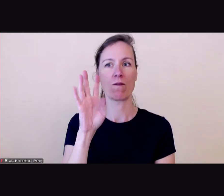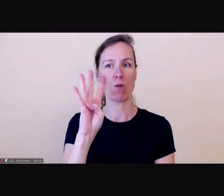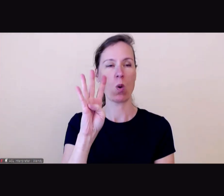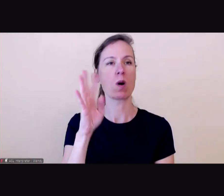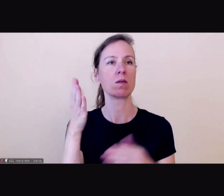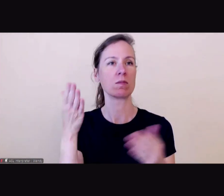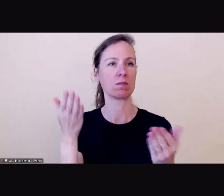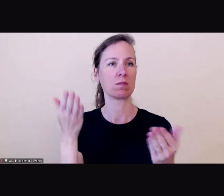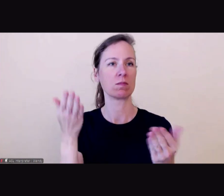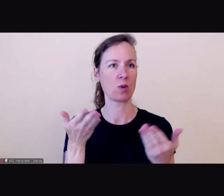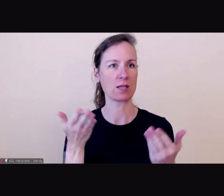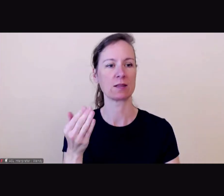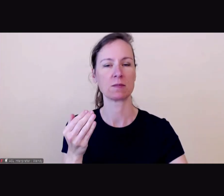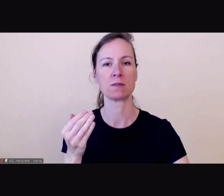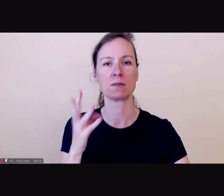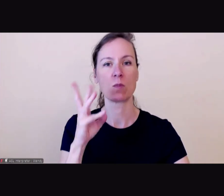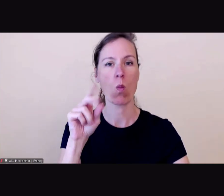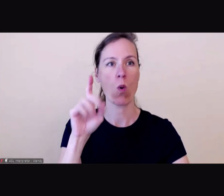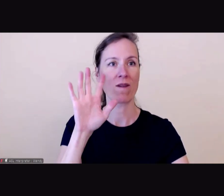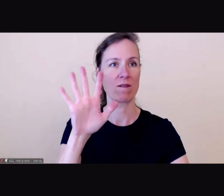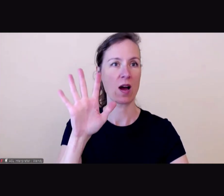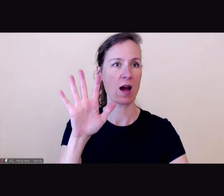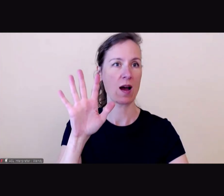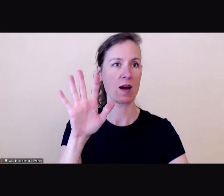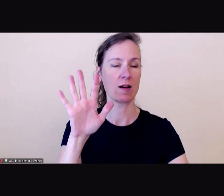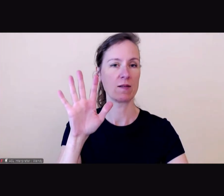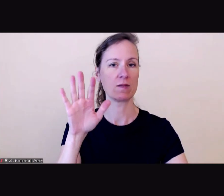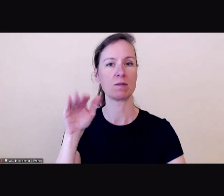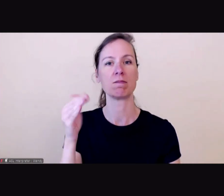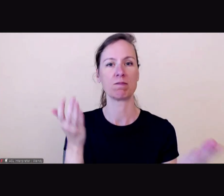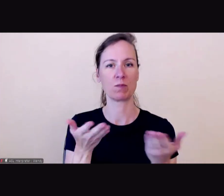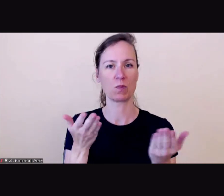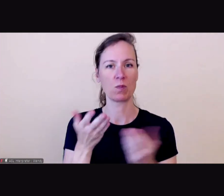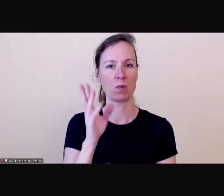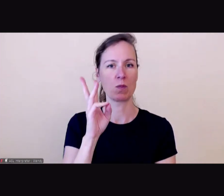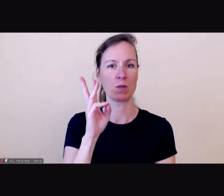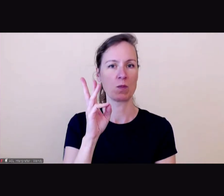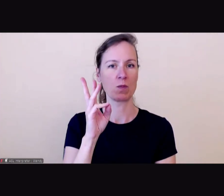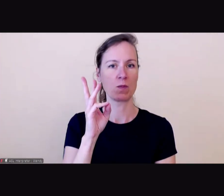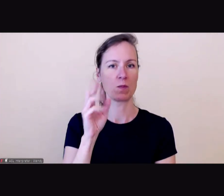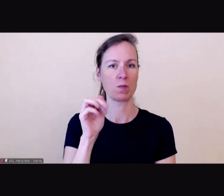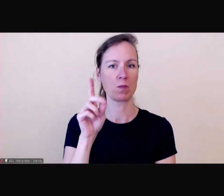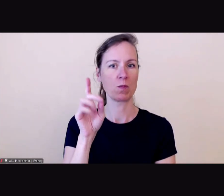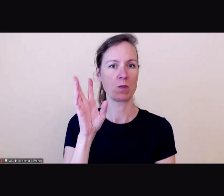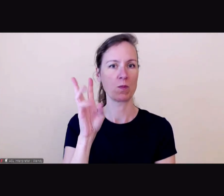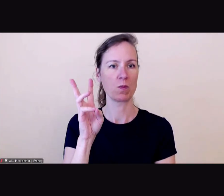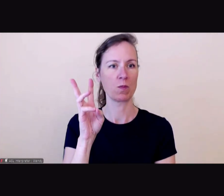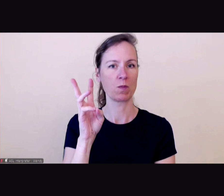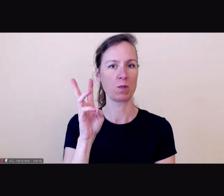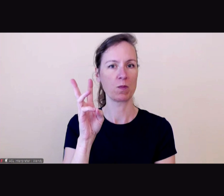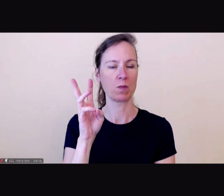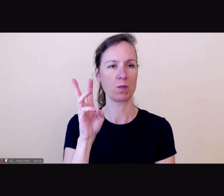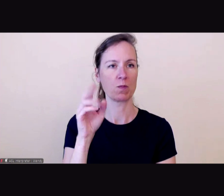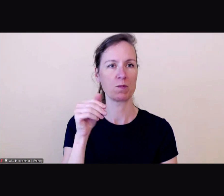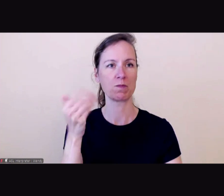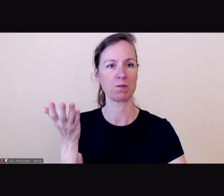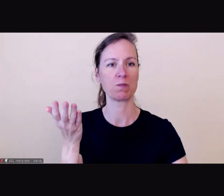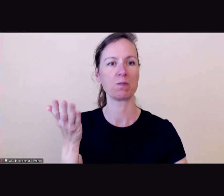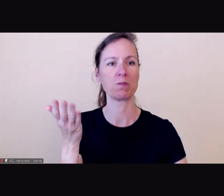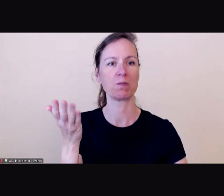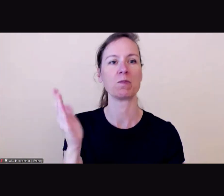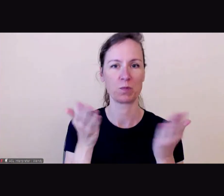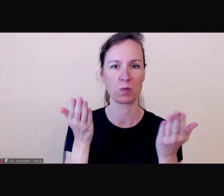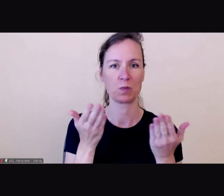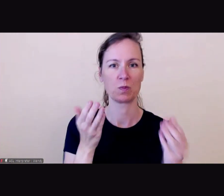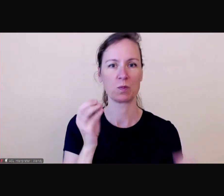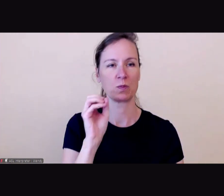4. Present. From Ward 5. President later. Councilmember Ward 6. Present. All